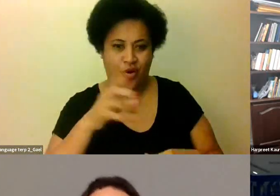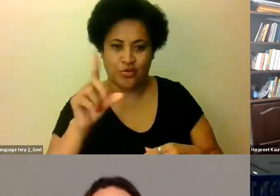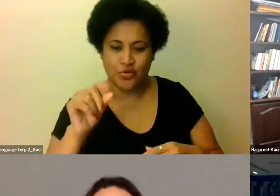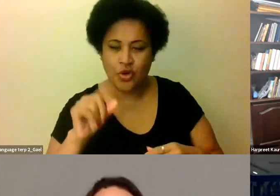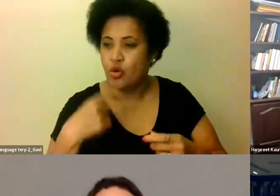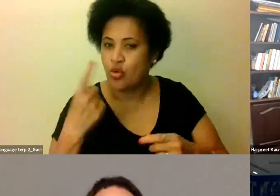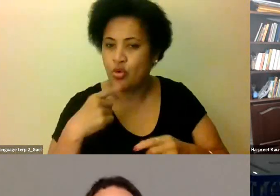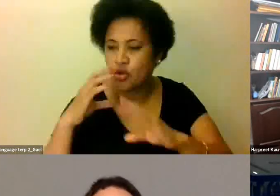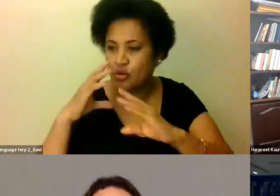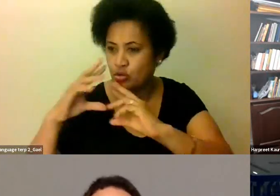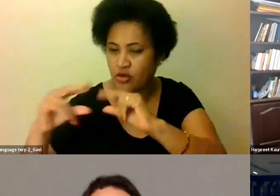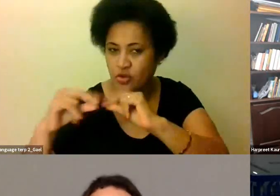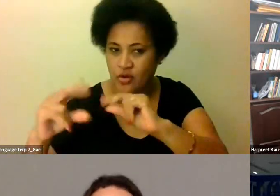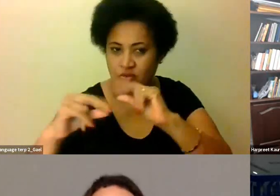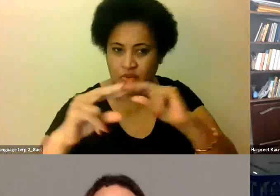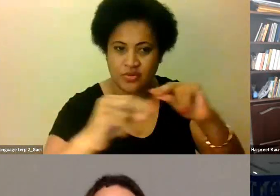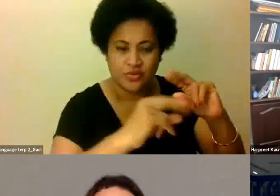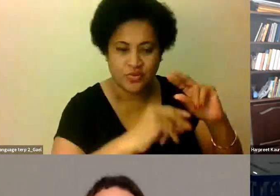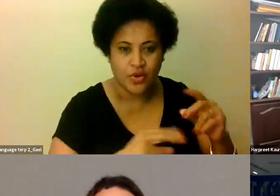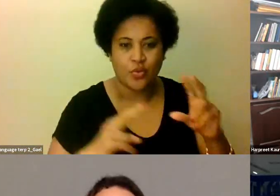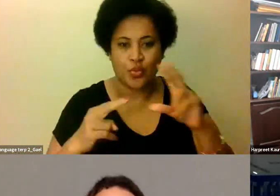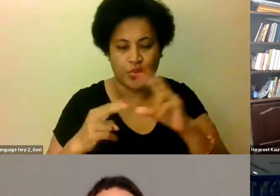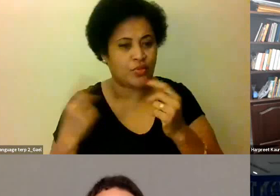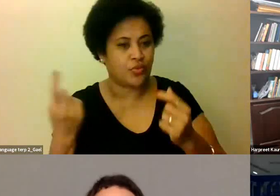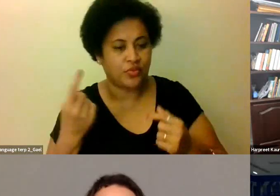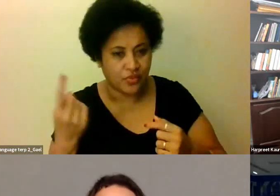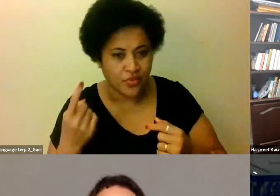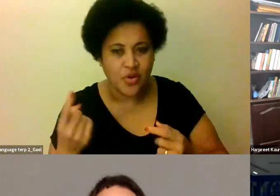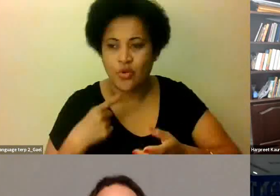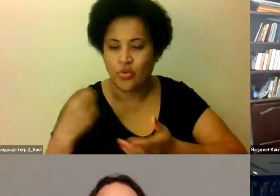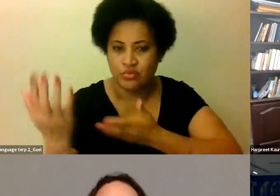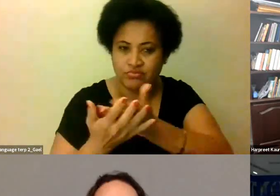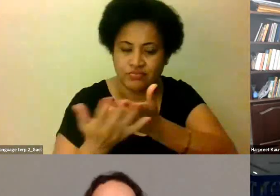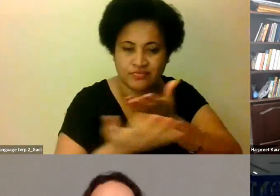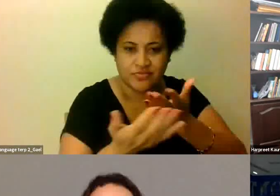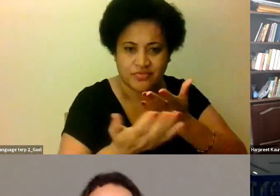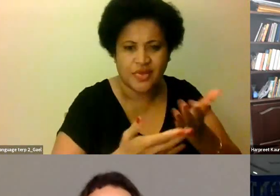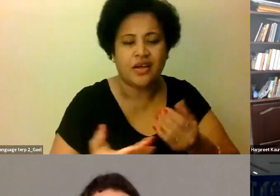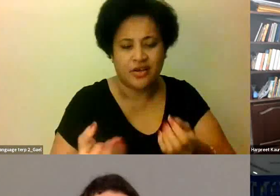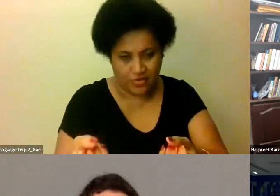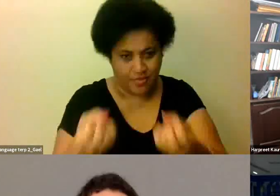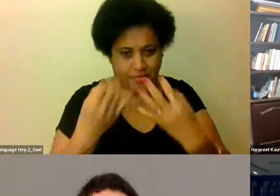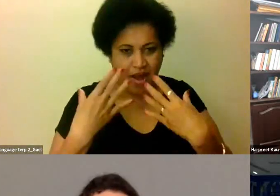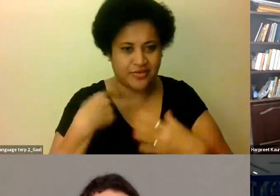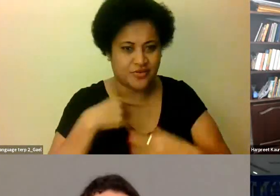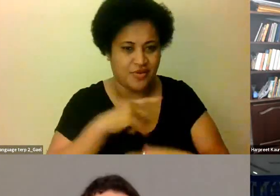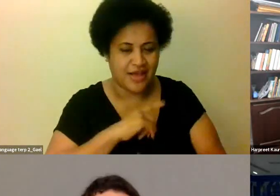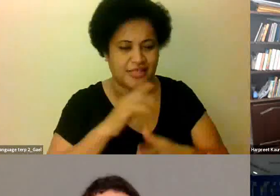to and how you've sort of gone about this quite ambitious project, right?